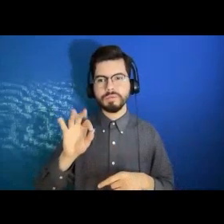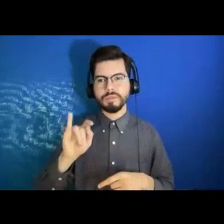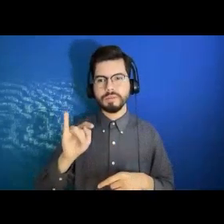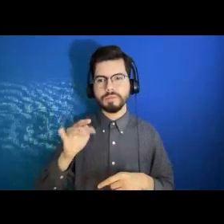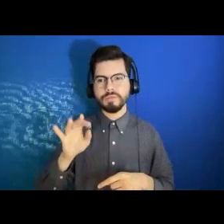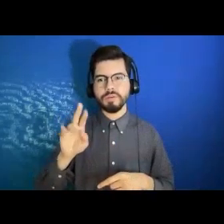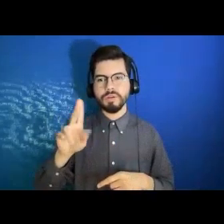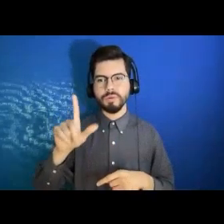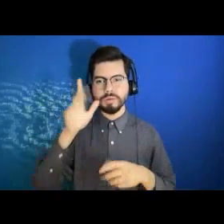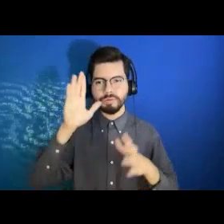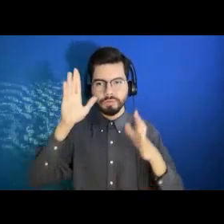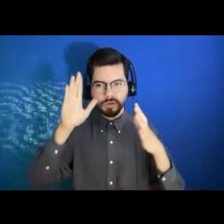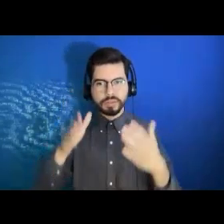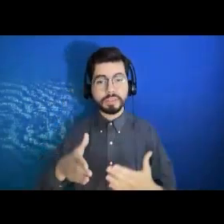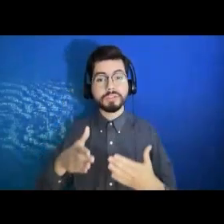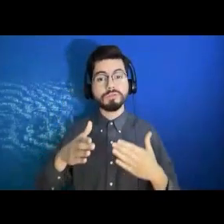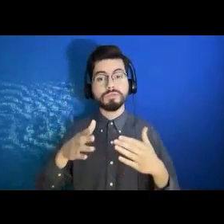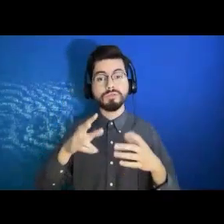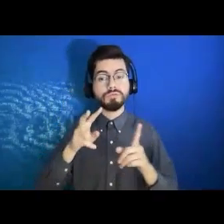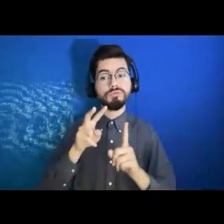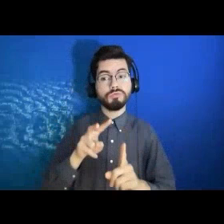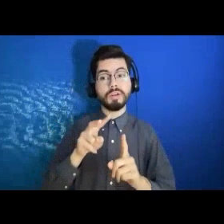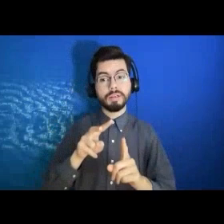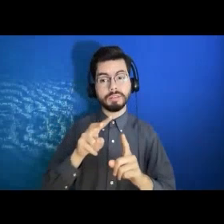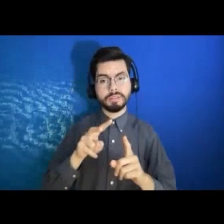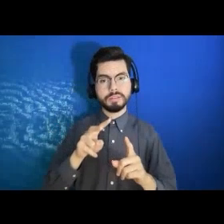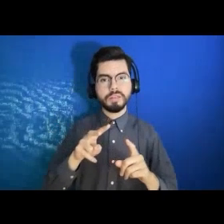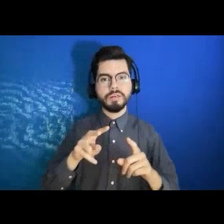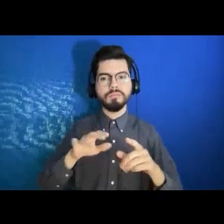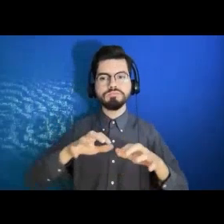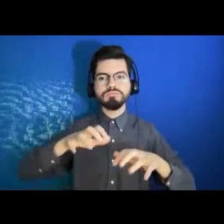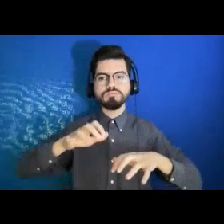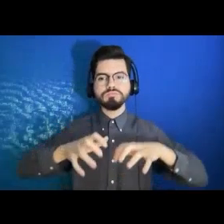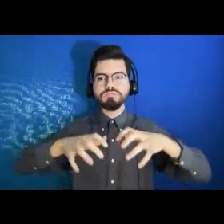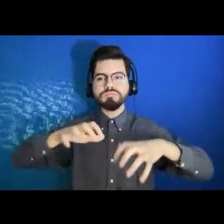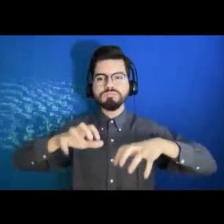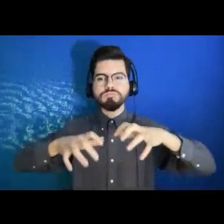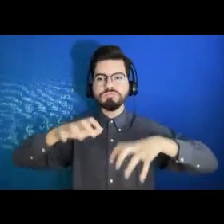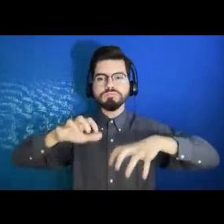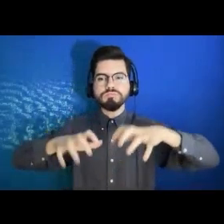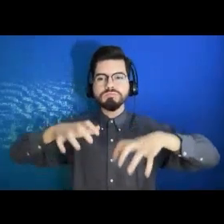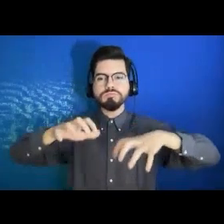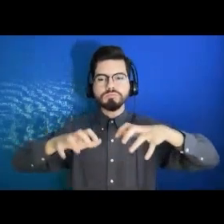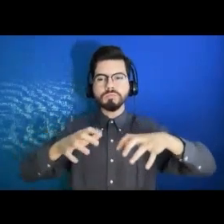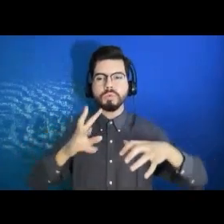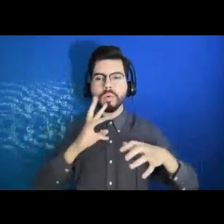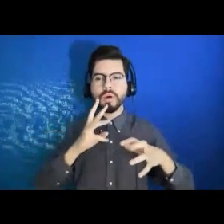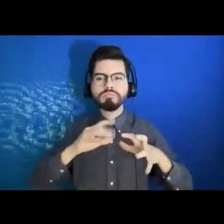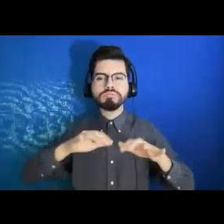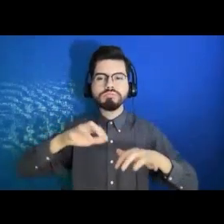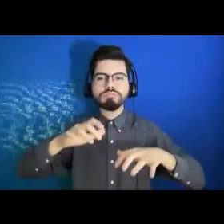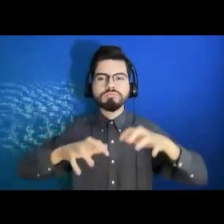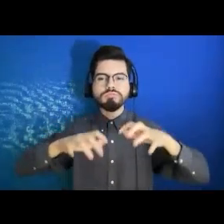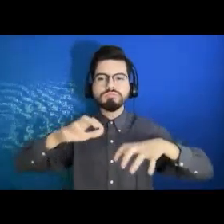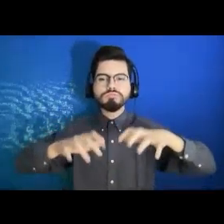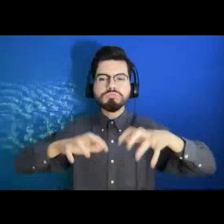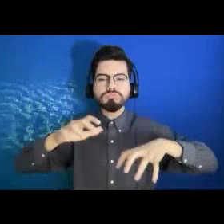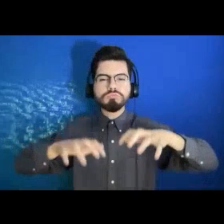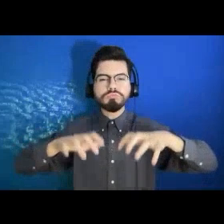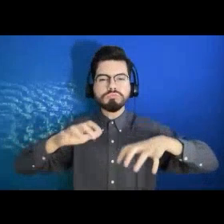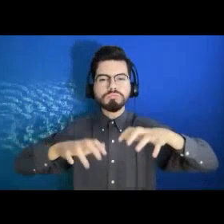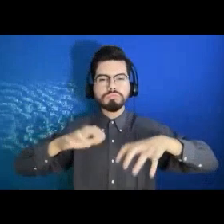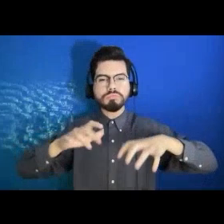track bubbles boiling in the Old Faithful conduit because they put out seismic signals and we record that. And we can track what depth they're at.